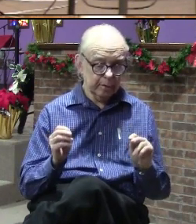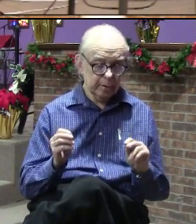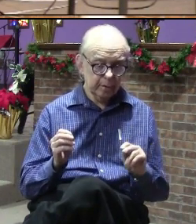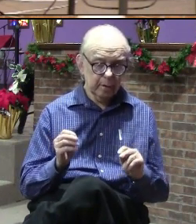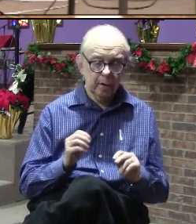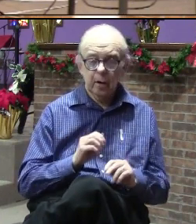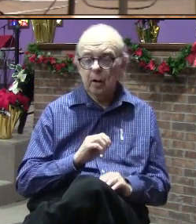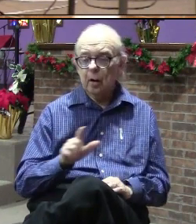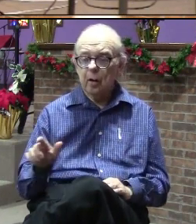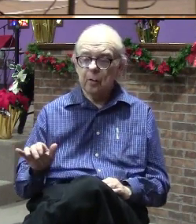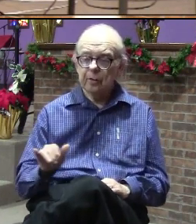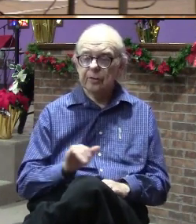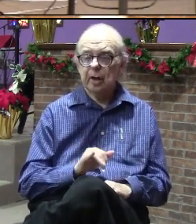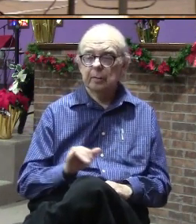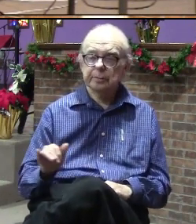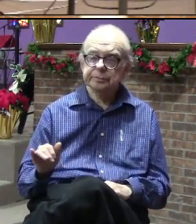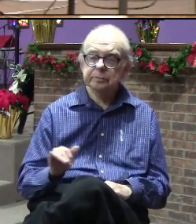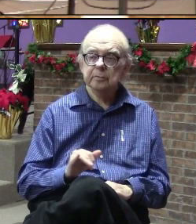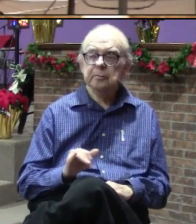all the same.